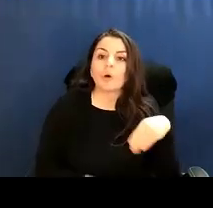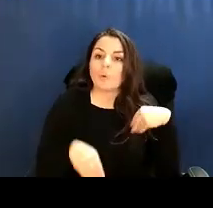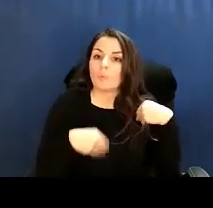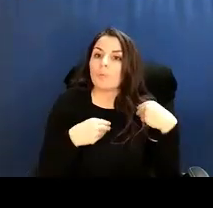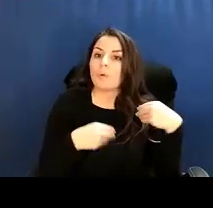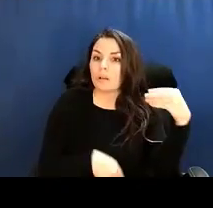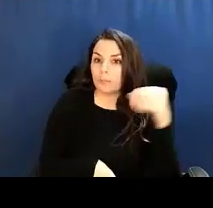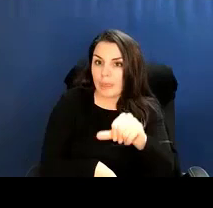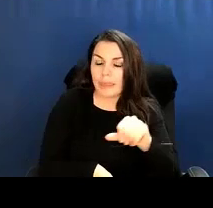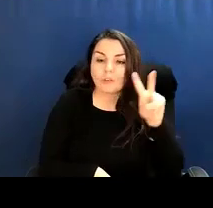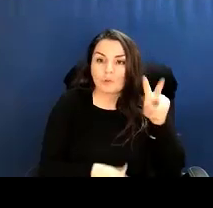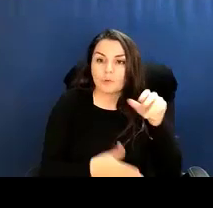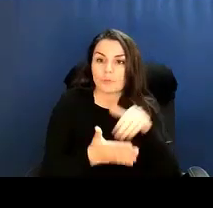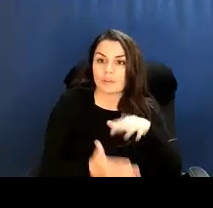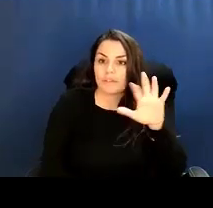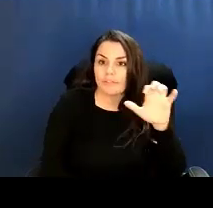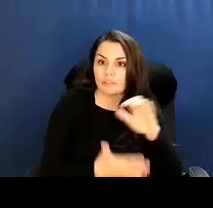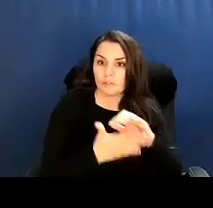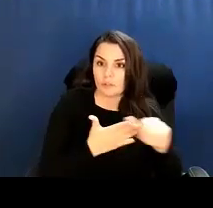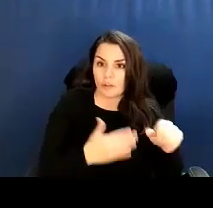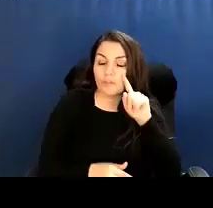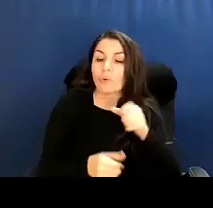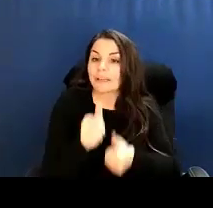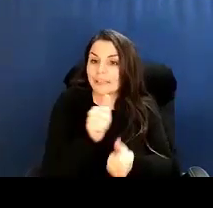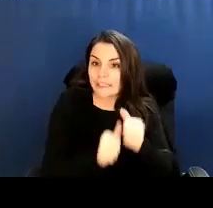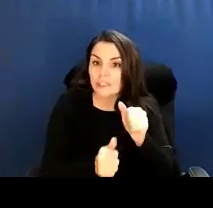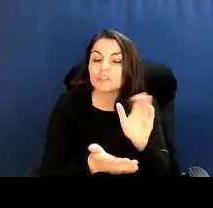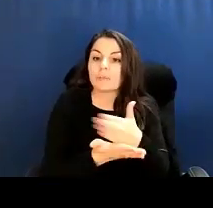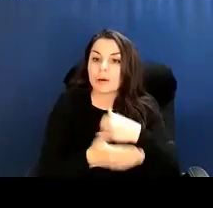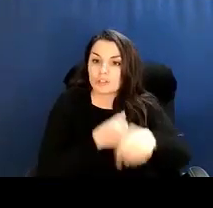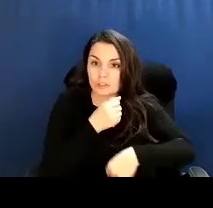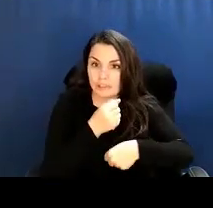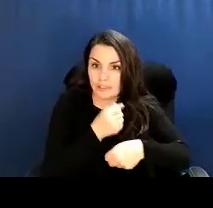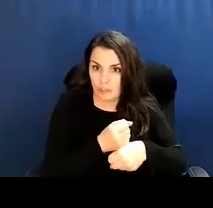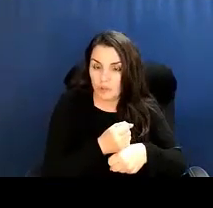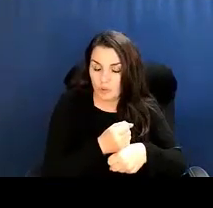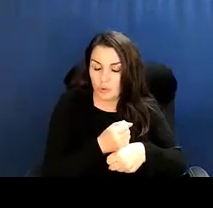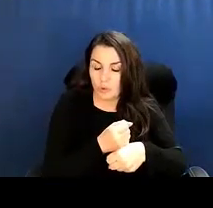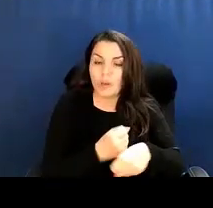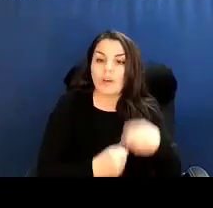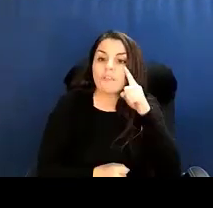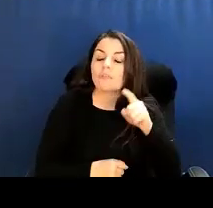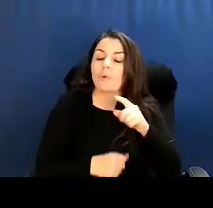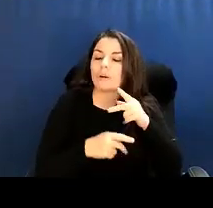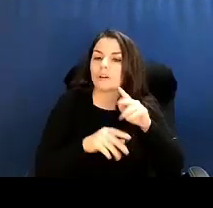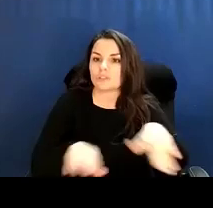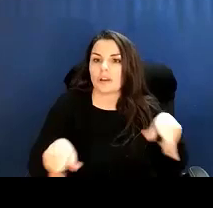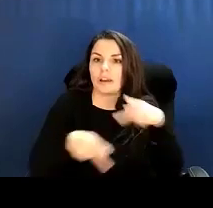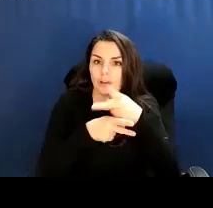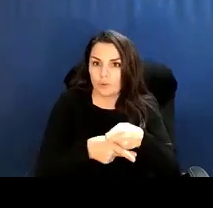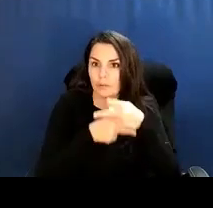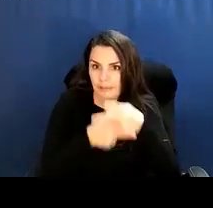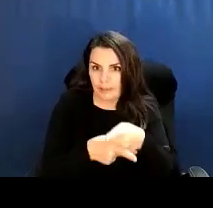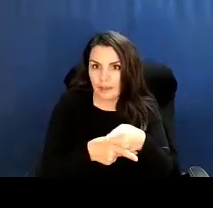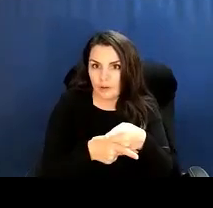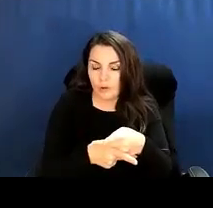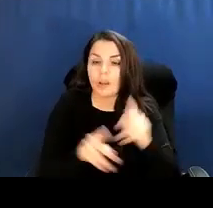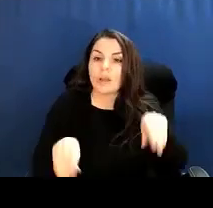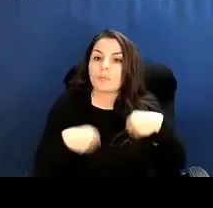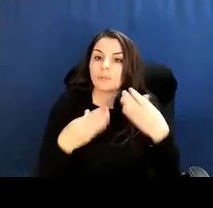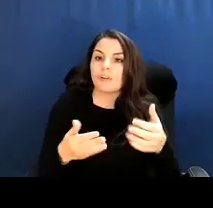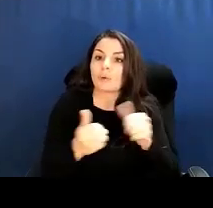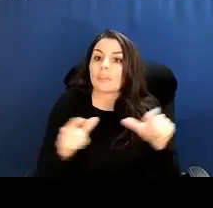postdoc? Those were a couple of questions that we pushed through. Okay. So